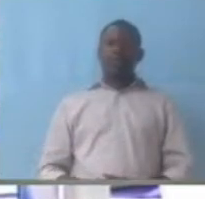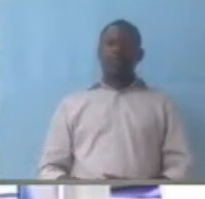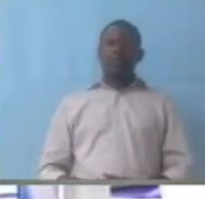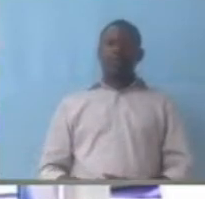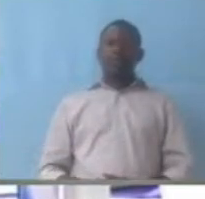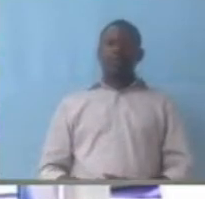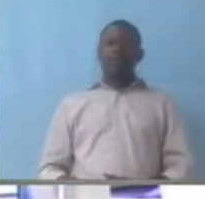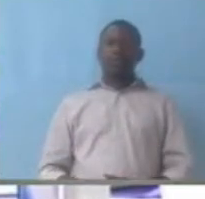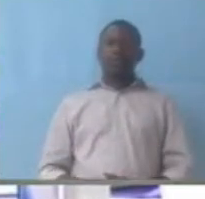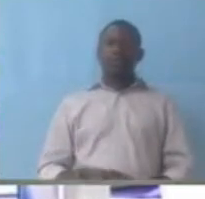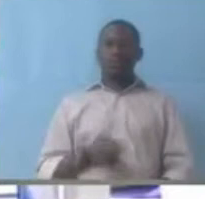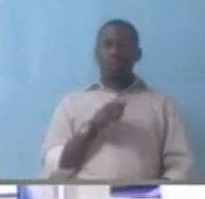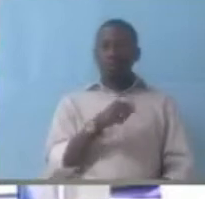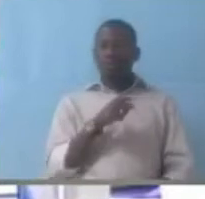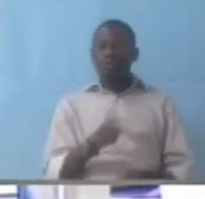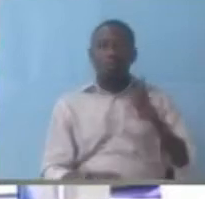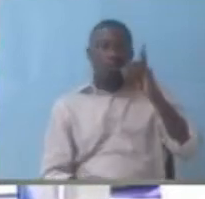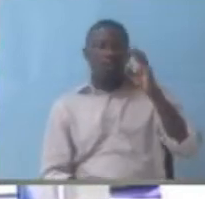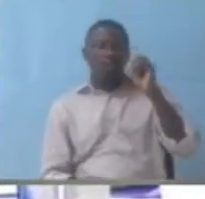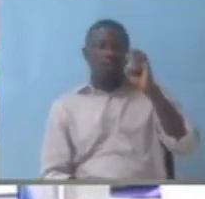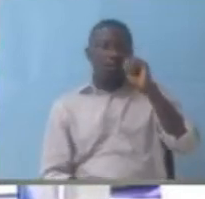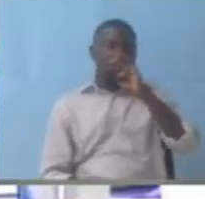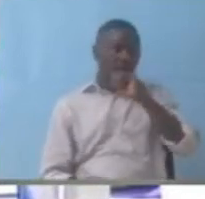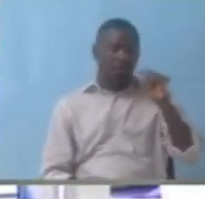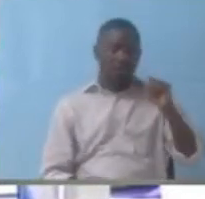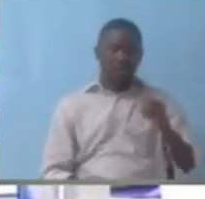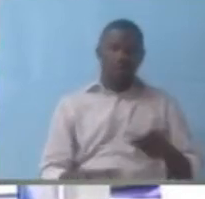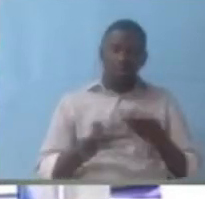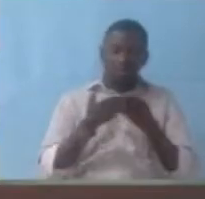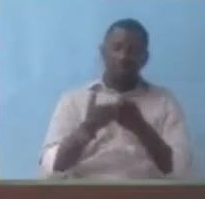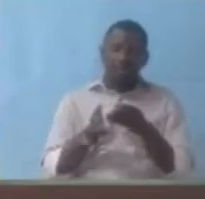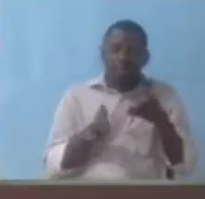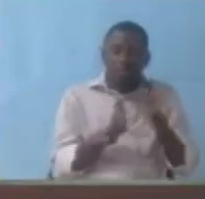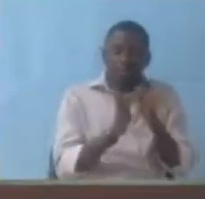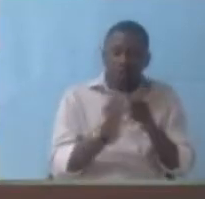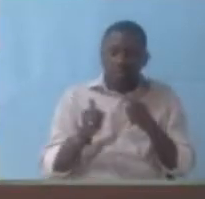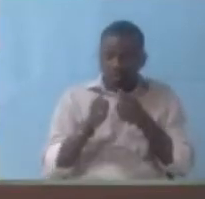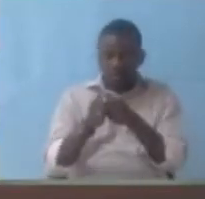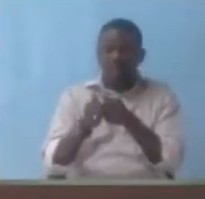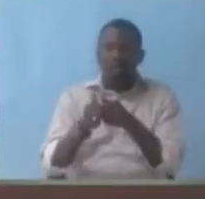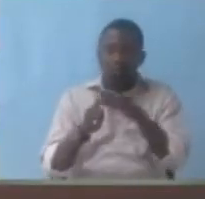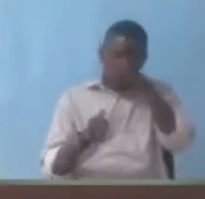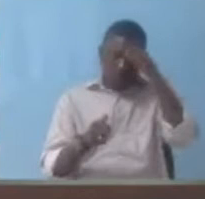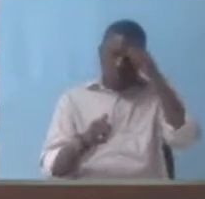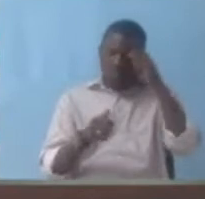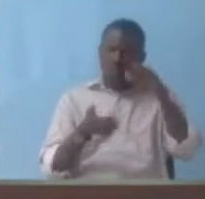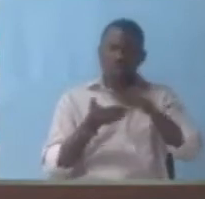The decrees provide a framework for them to operate in which they